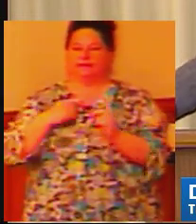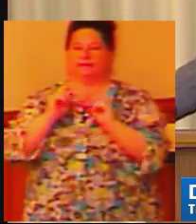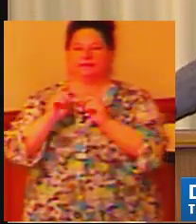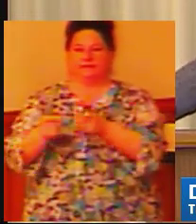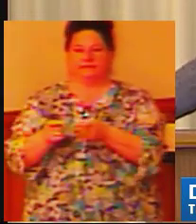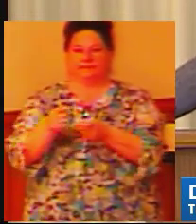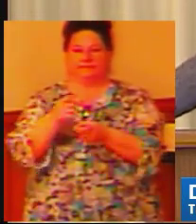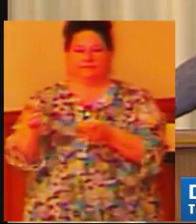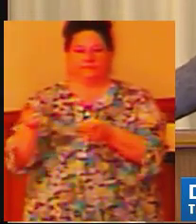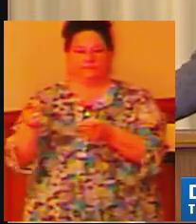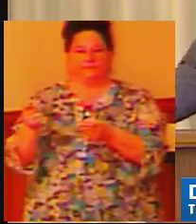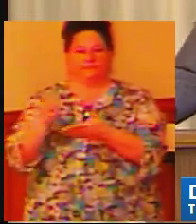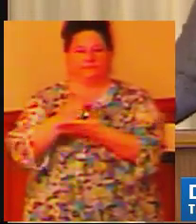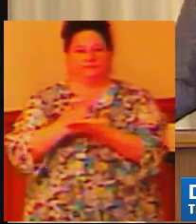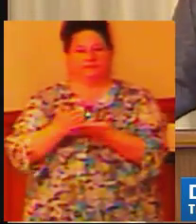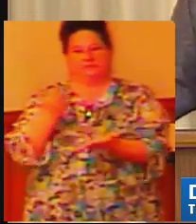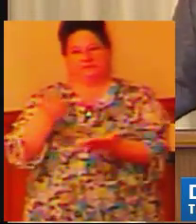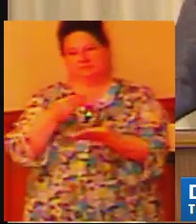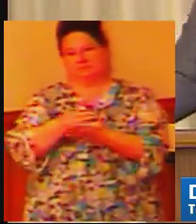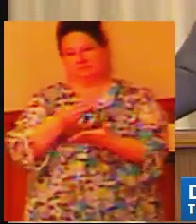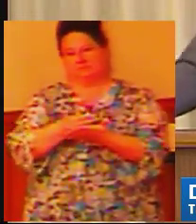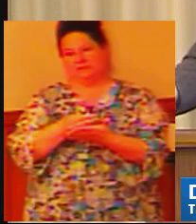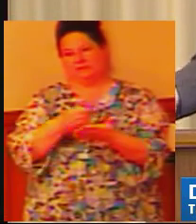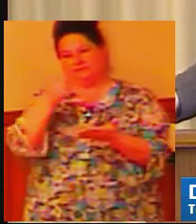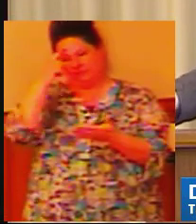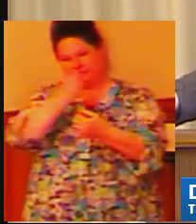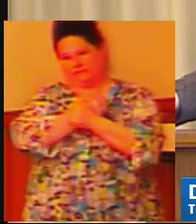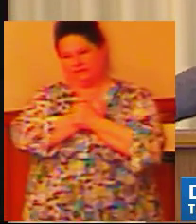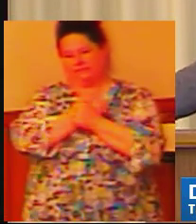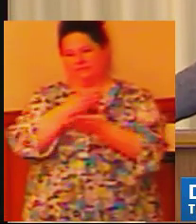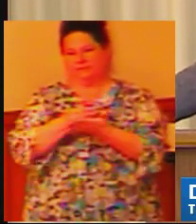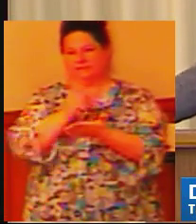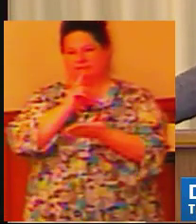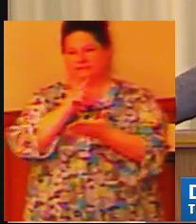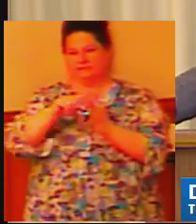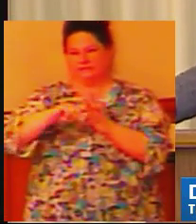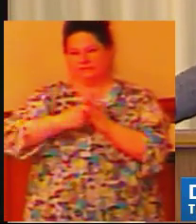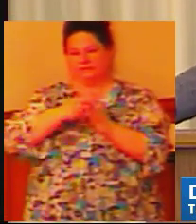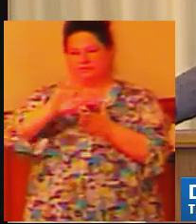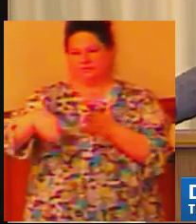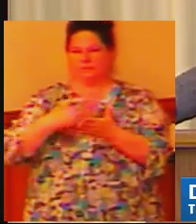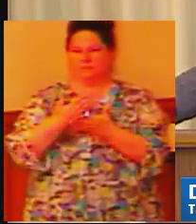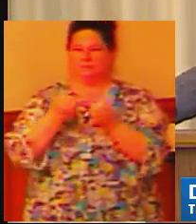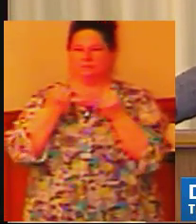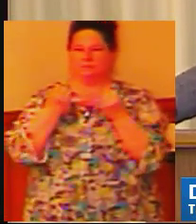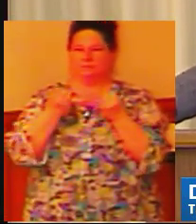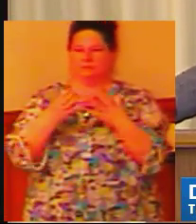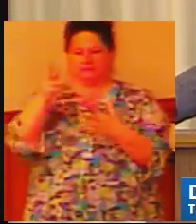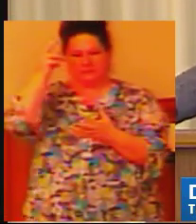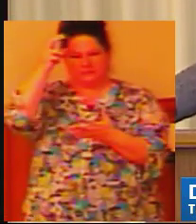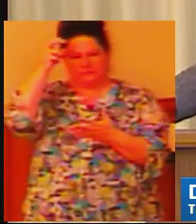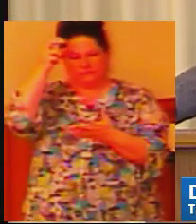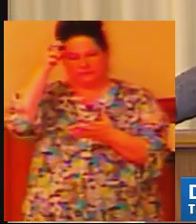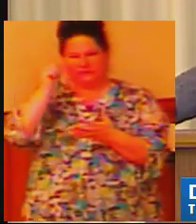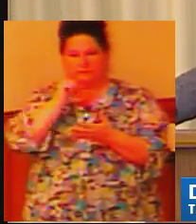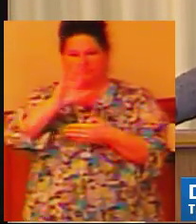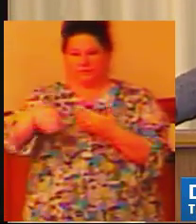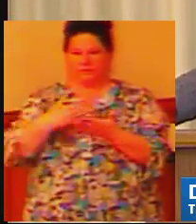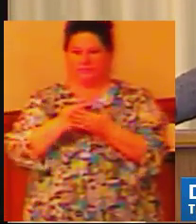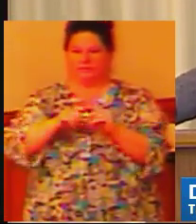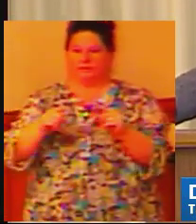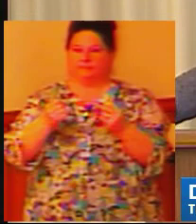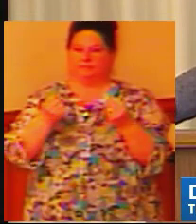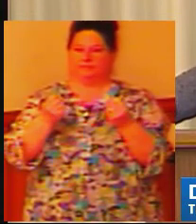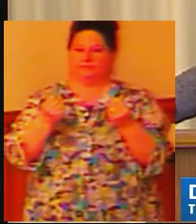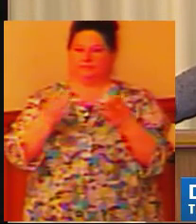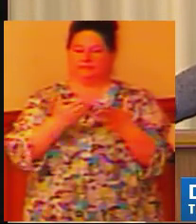you, some could be money. For the love of money is the root of all kinds of evil. It's not all evil, but all kinds